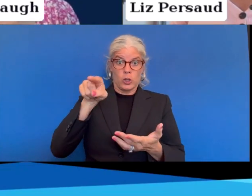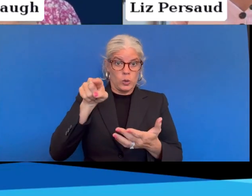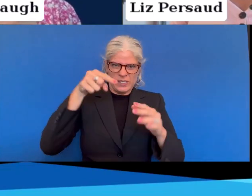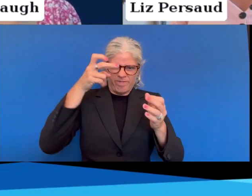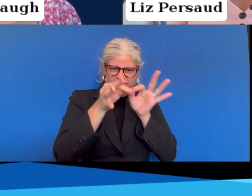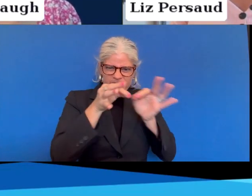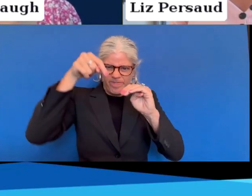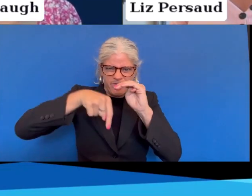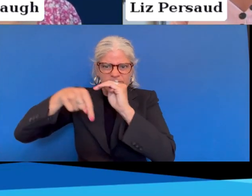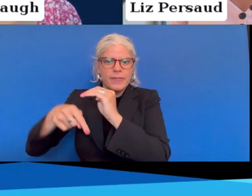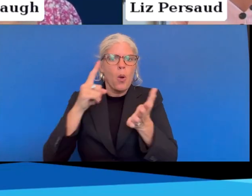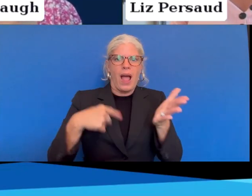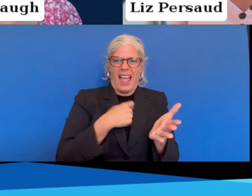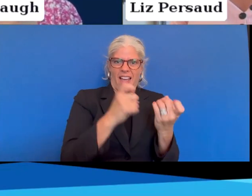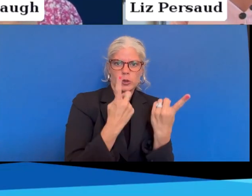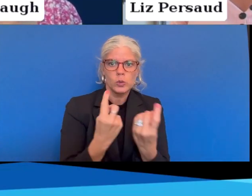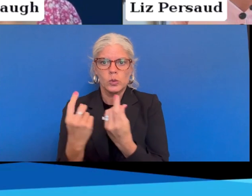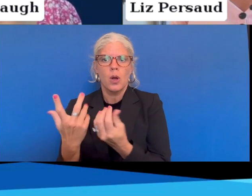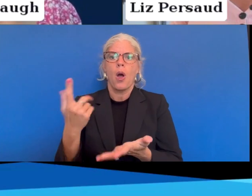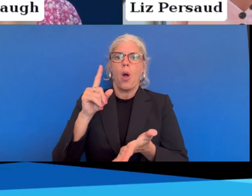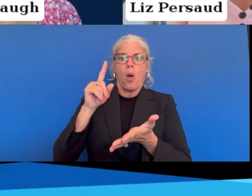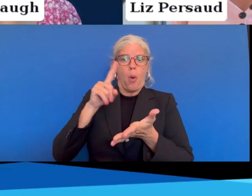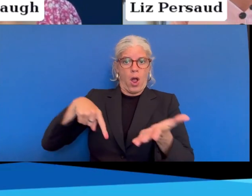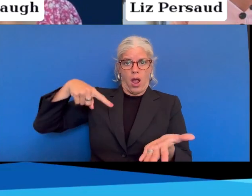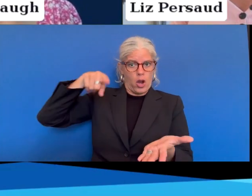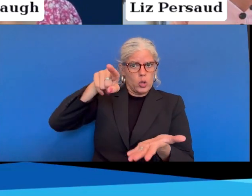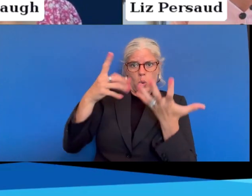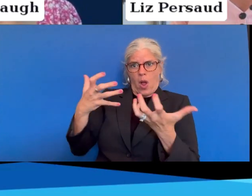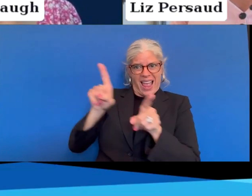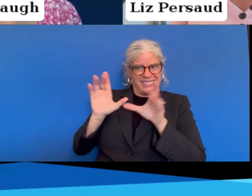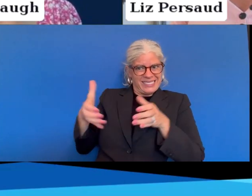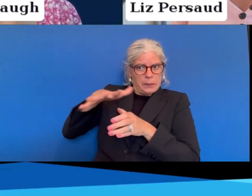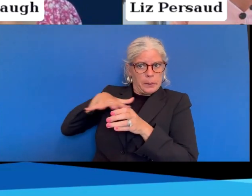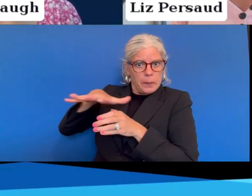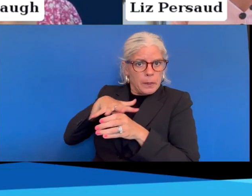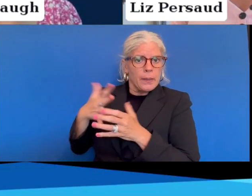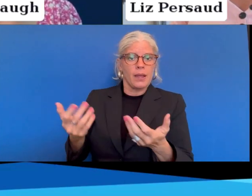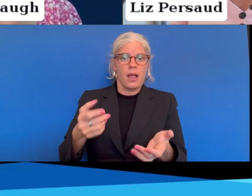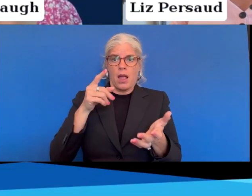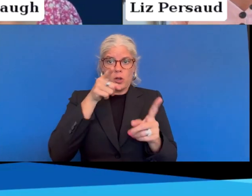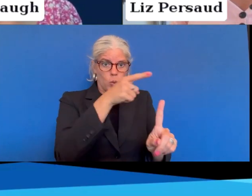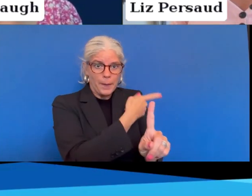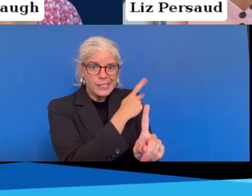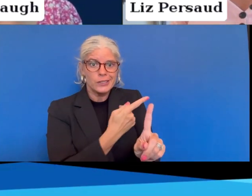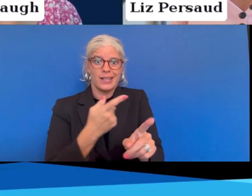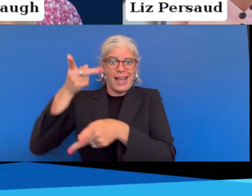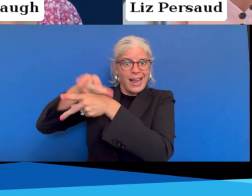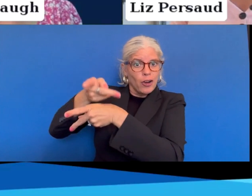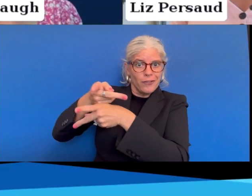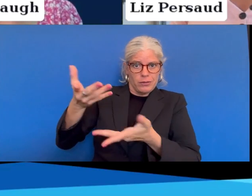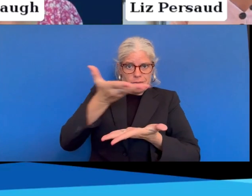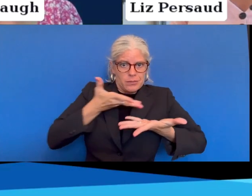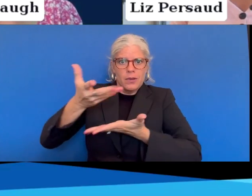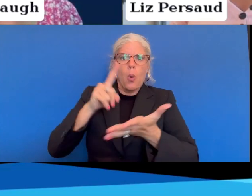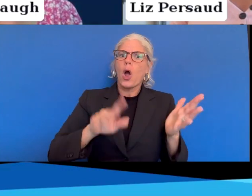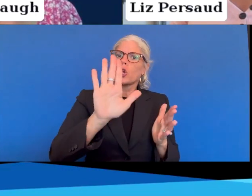can best help you. So as we're preparing for the beginning part of the visit, I would say what I would really like to do is say, can you get these things